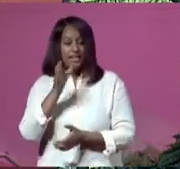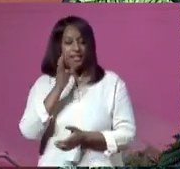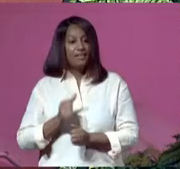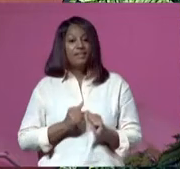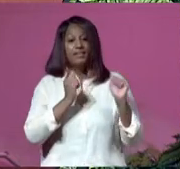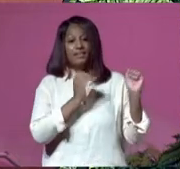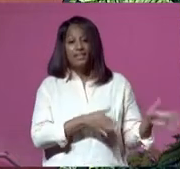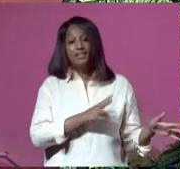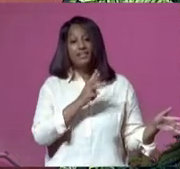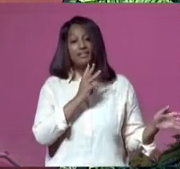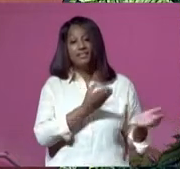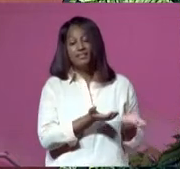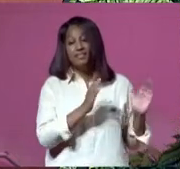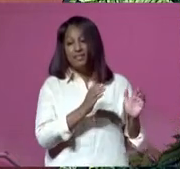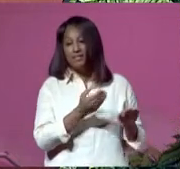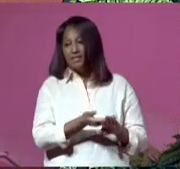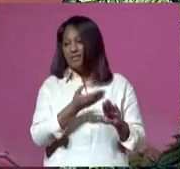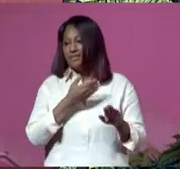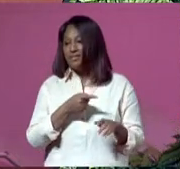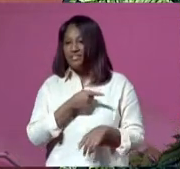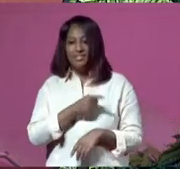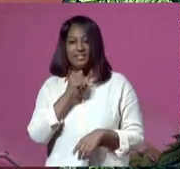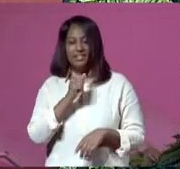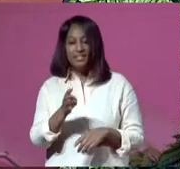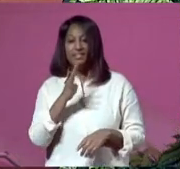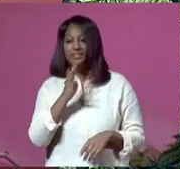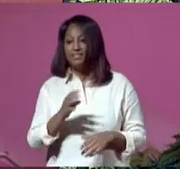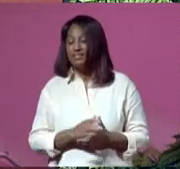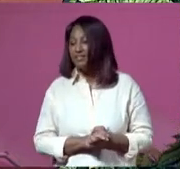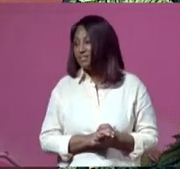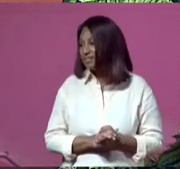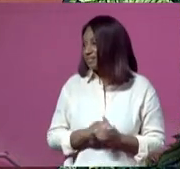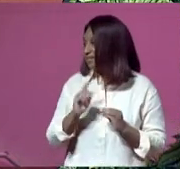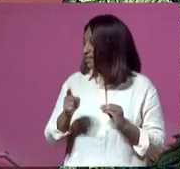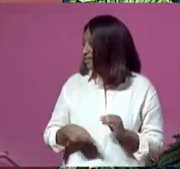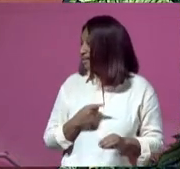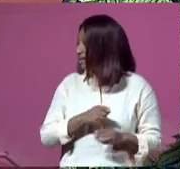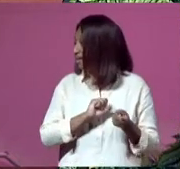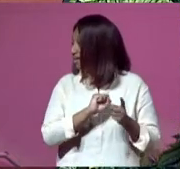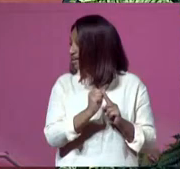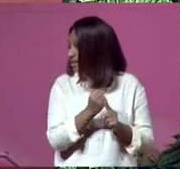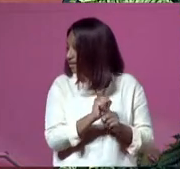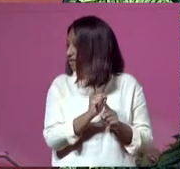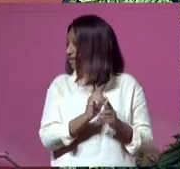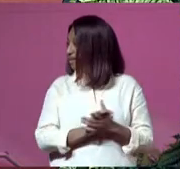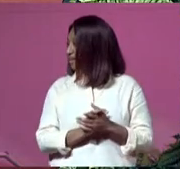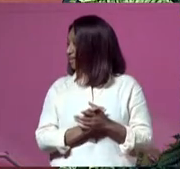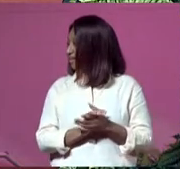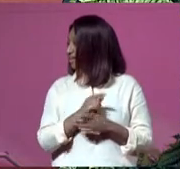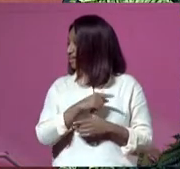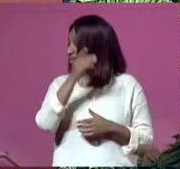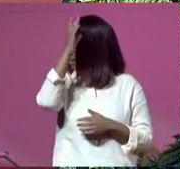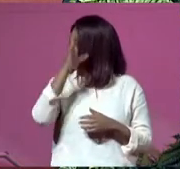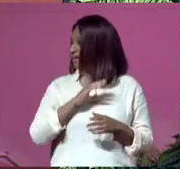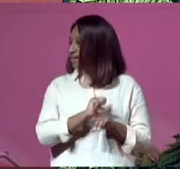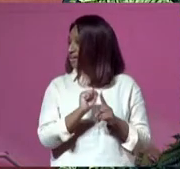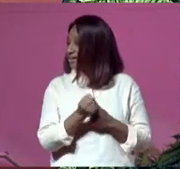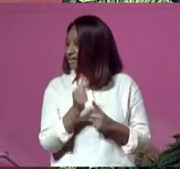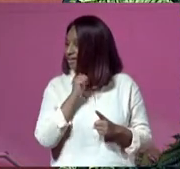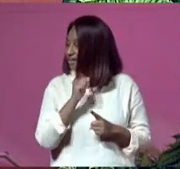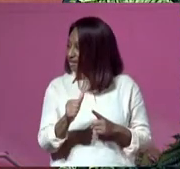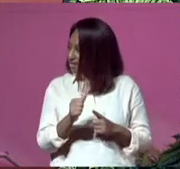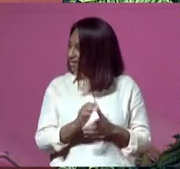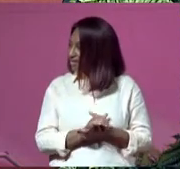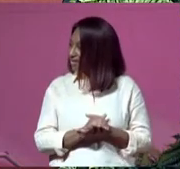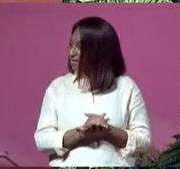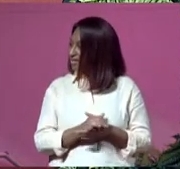before this, she wouldn't talk about her issue, her man issue, what was not because of